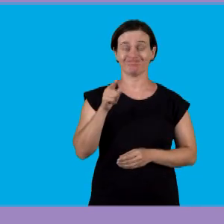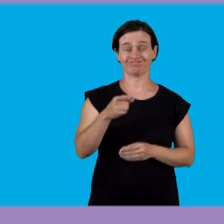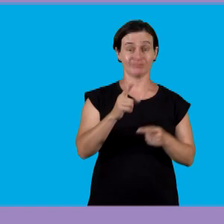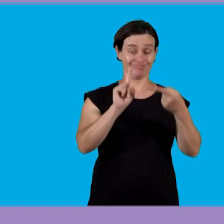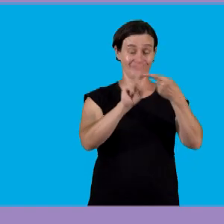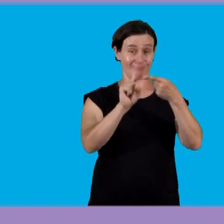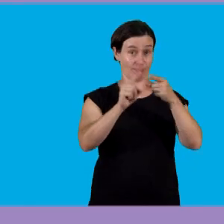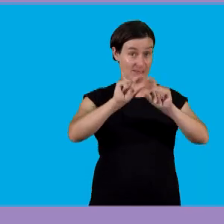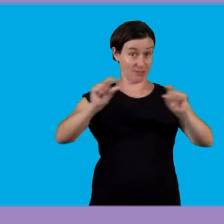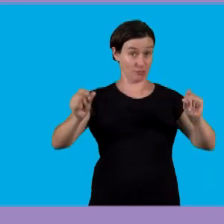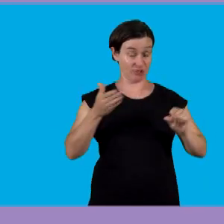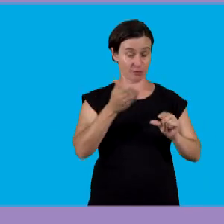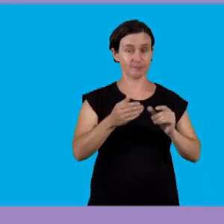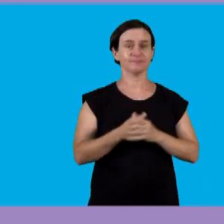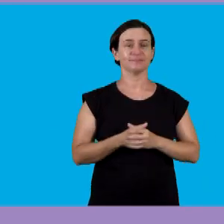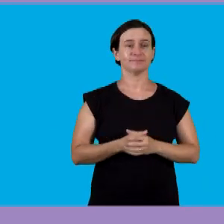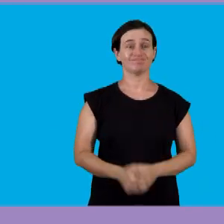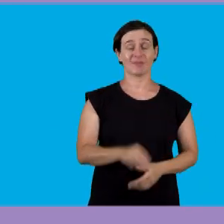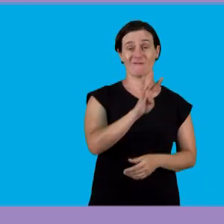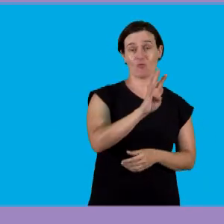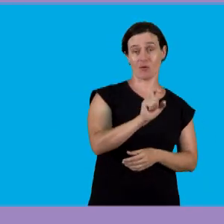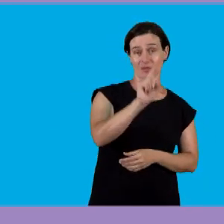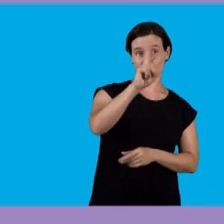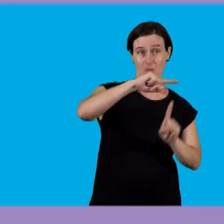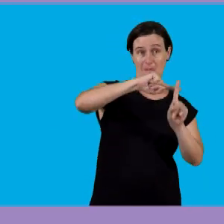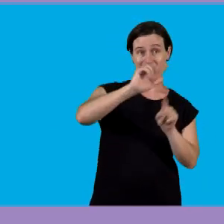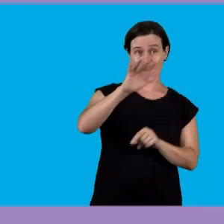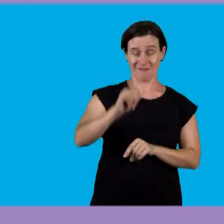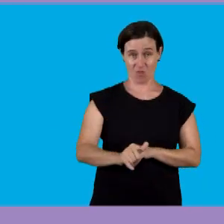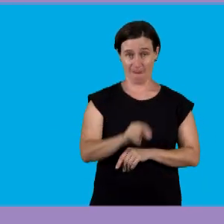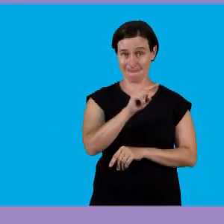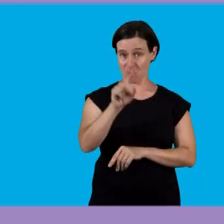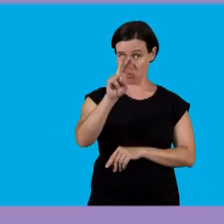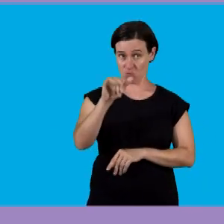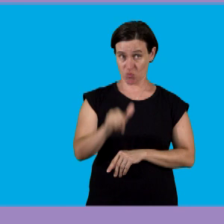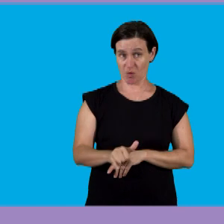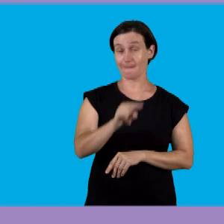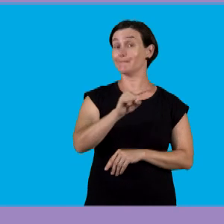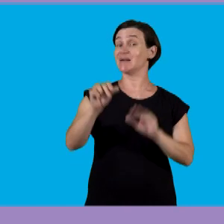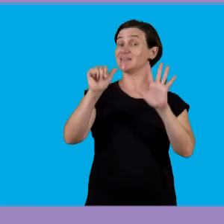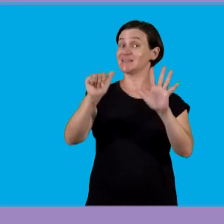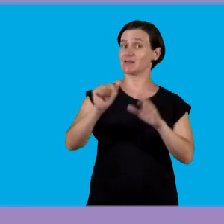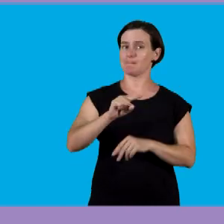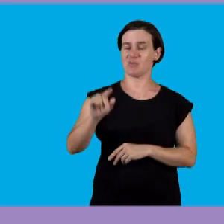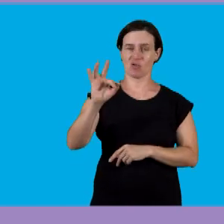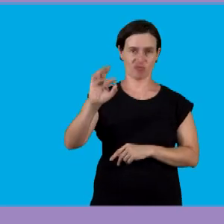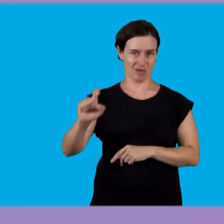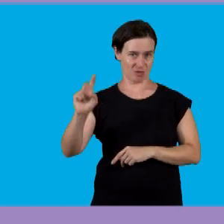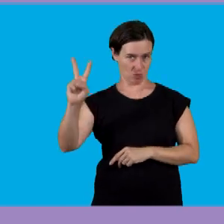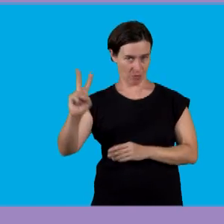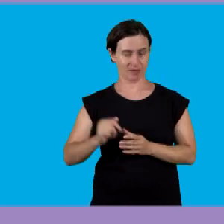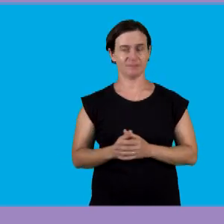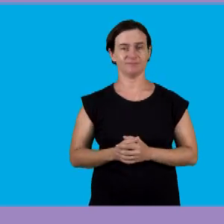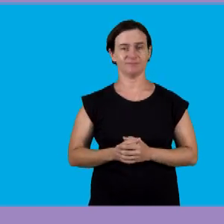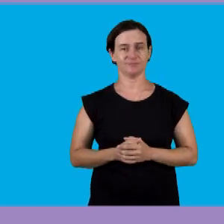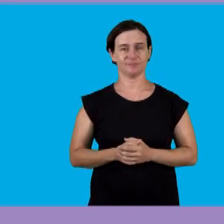at this given expression. Now we have been given there 4x cubed plus a 5y minus 2y